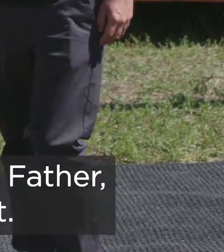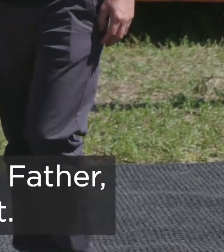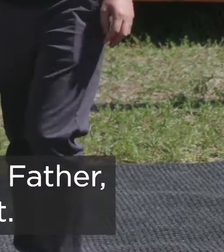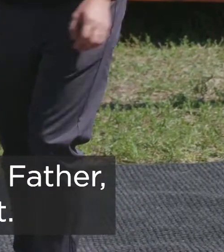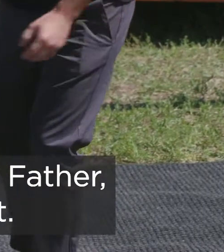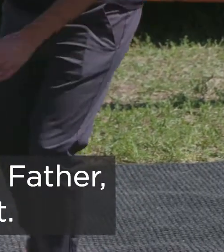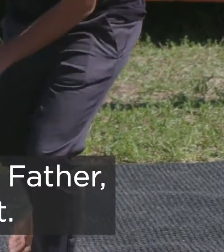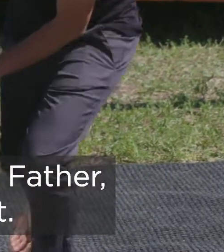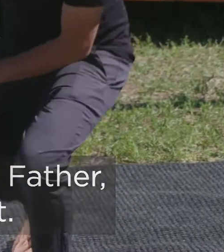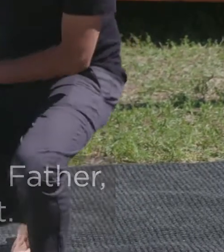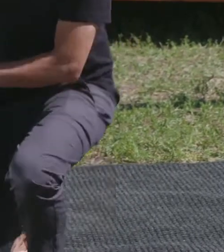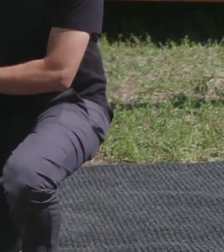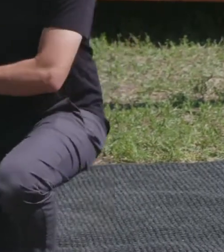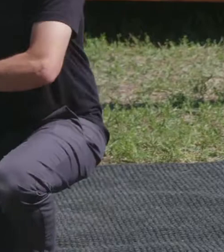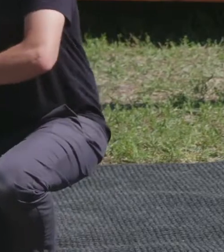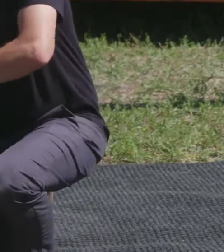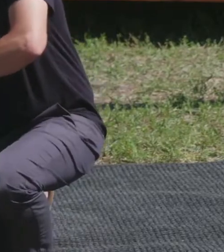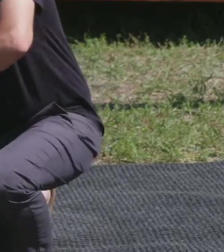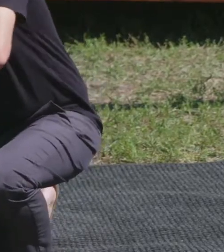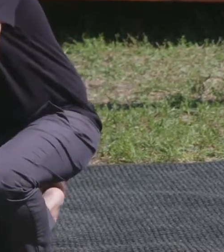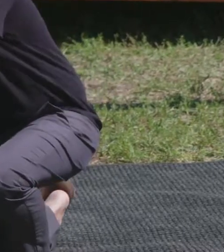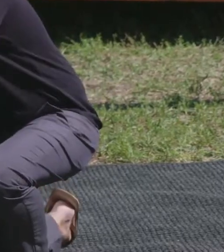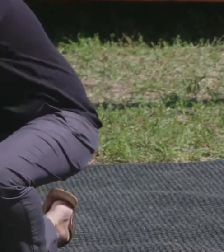Holy Spirit.